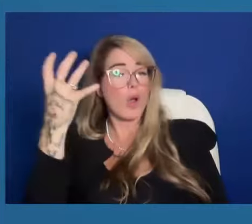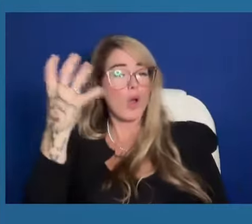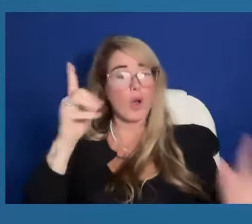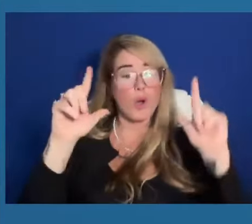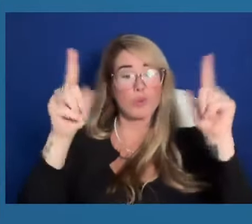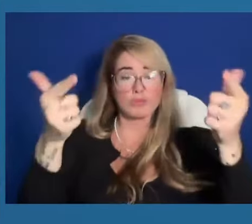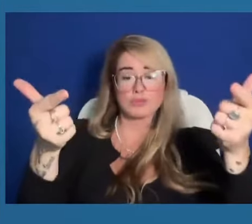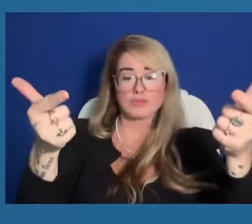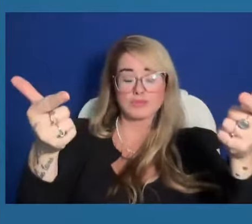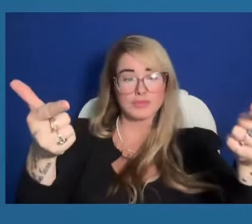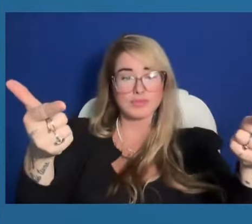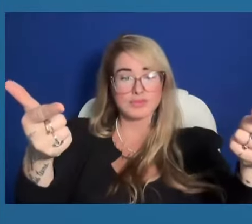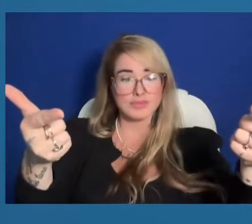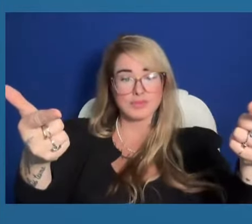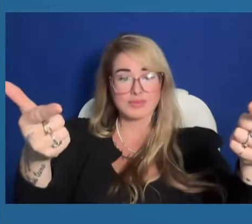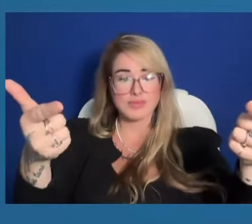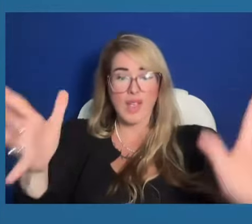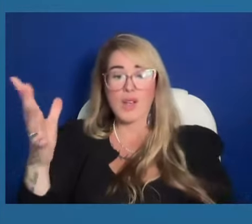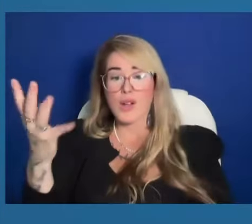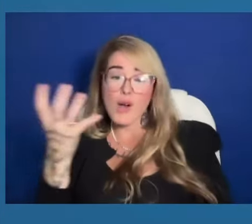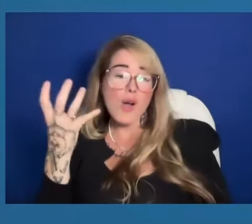Whoa.